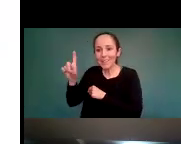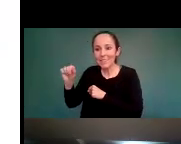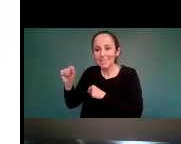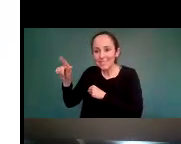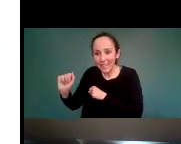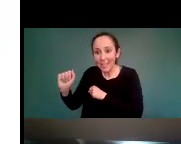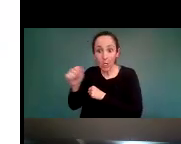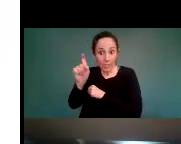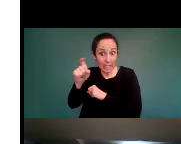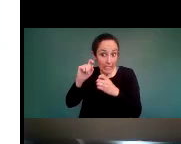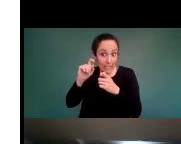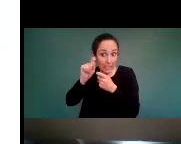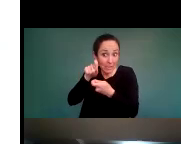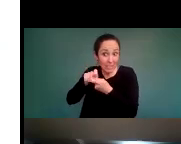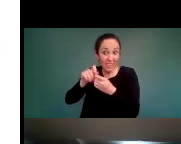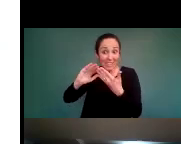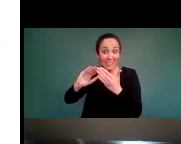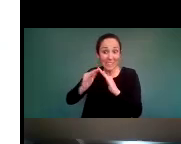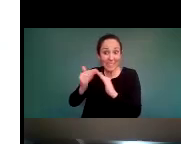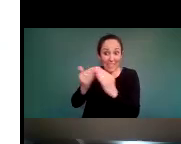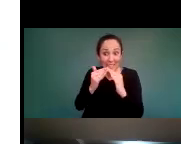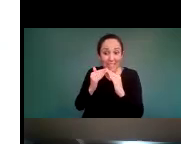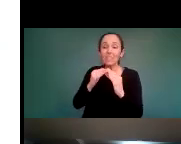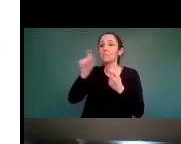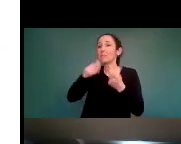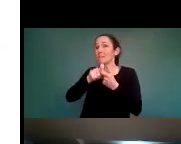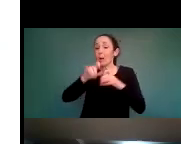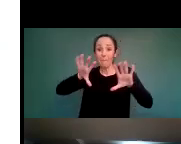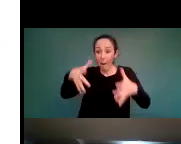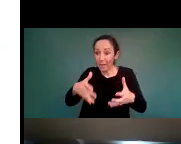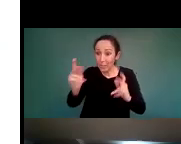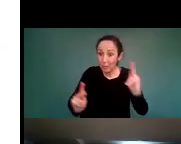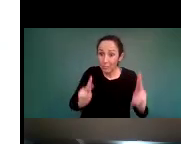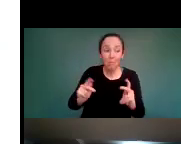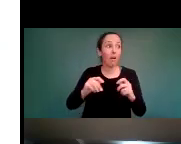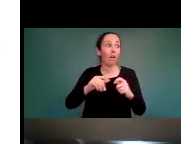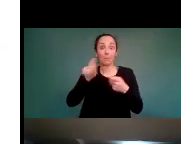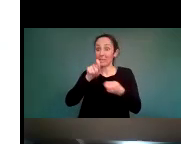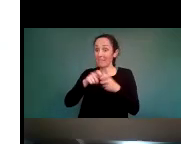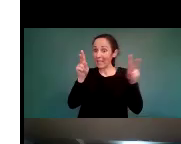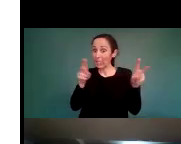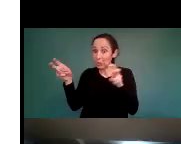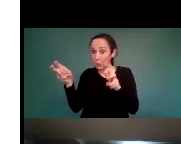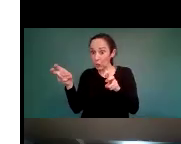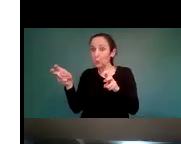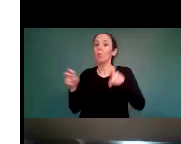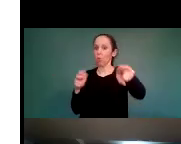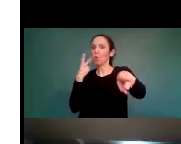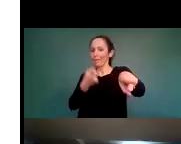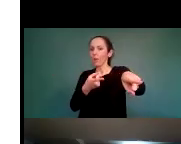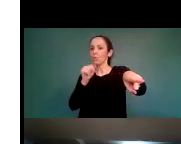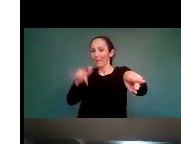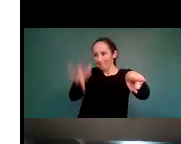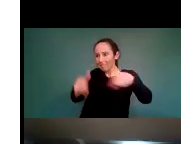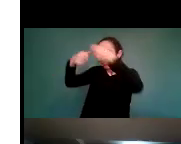if you're looking for a particular city, particular population, or a particular issue. Definitely go there first. And then one of the